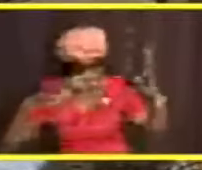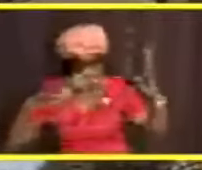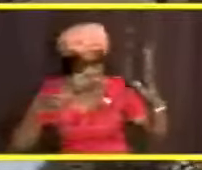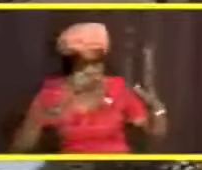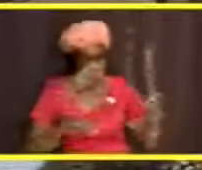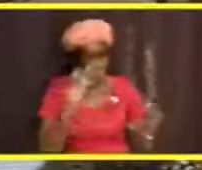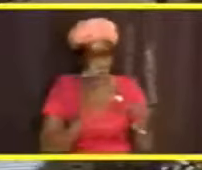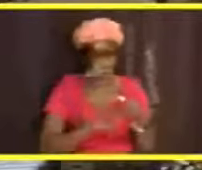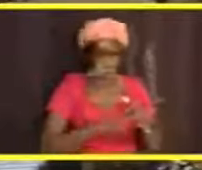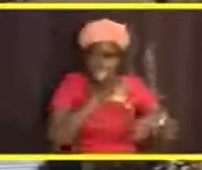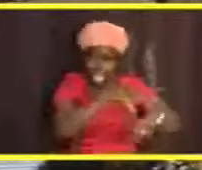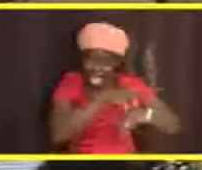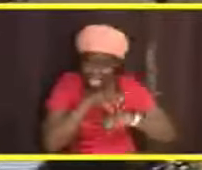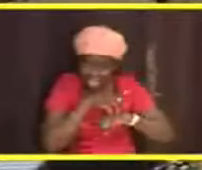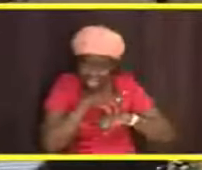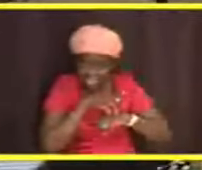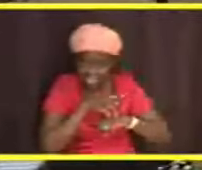earth,